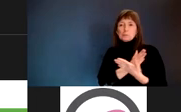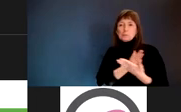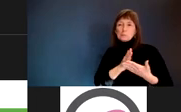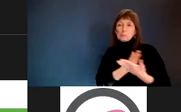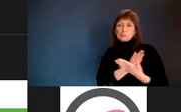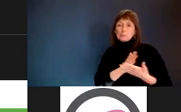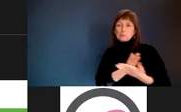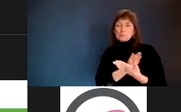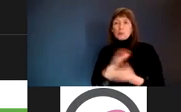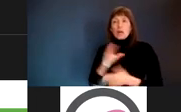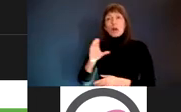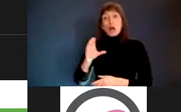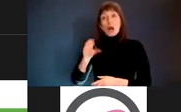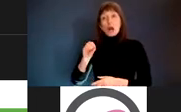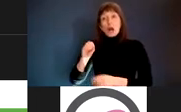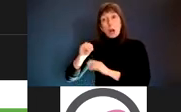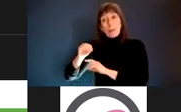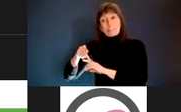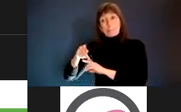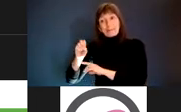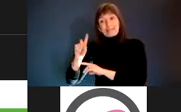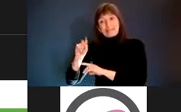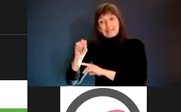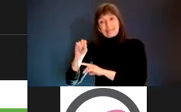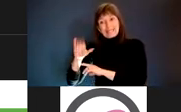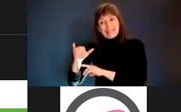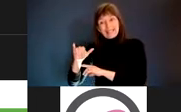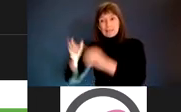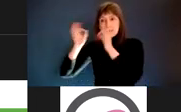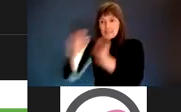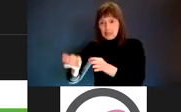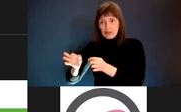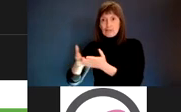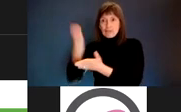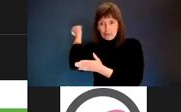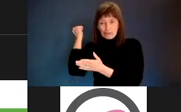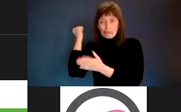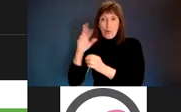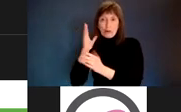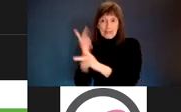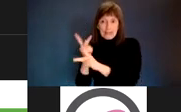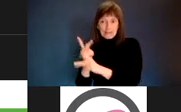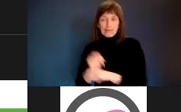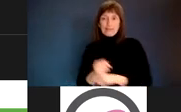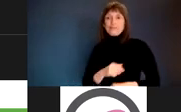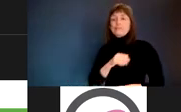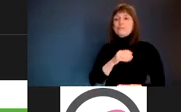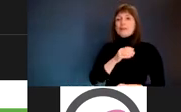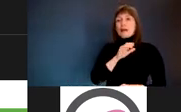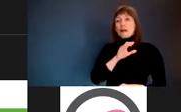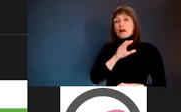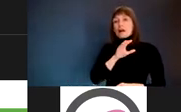capacity. Certainly mental illness, diagnosis of dementia. All of these things can